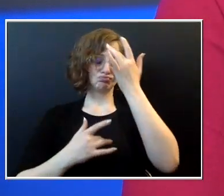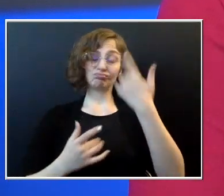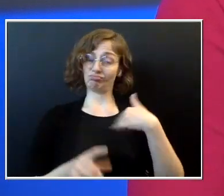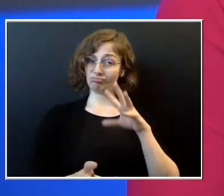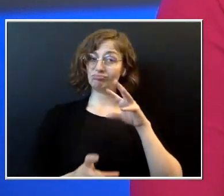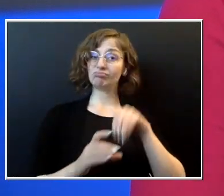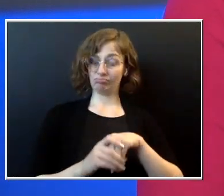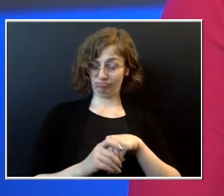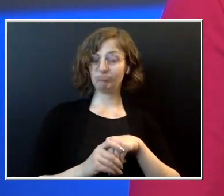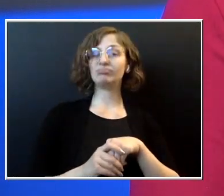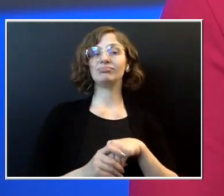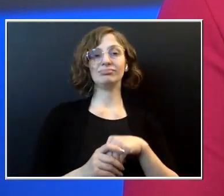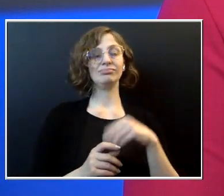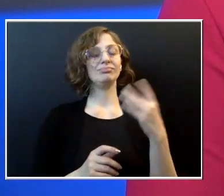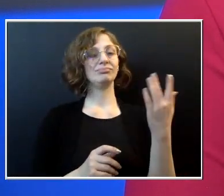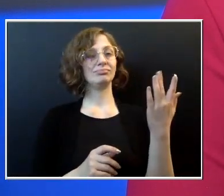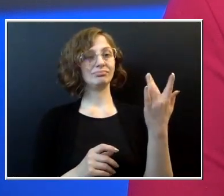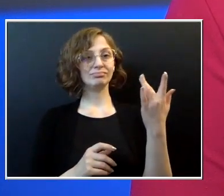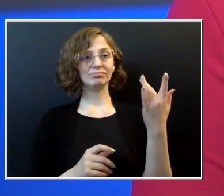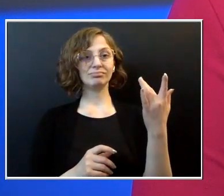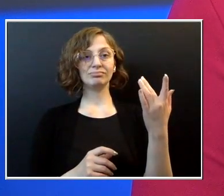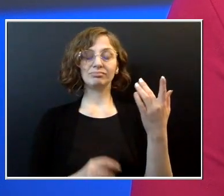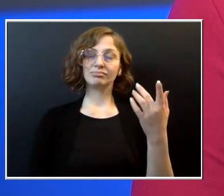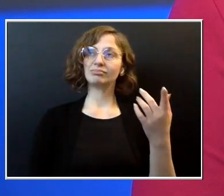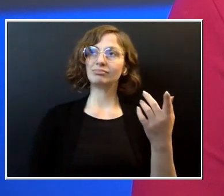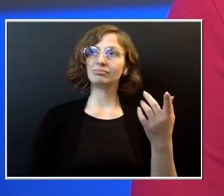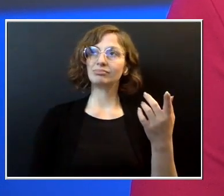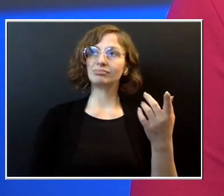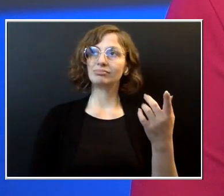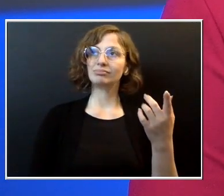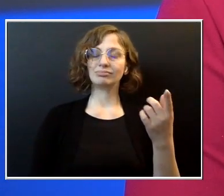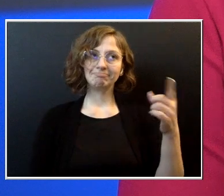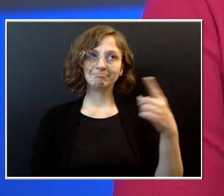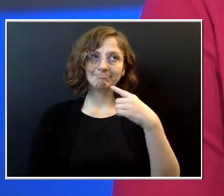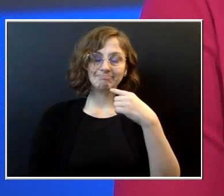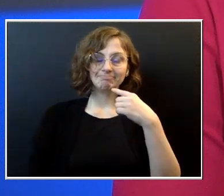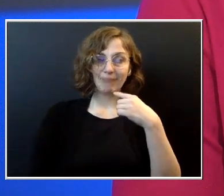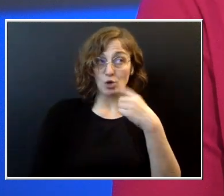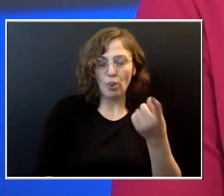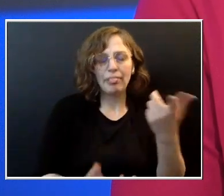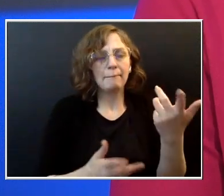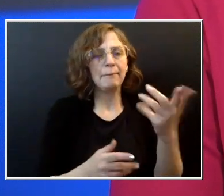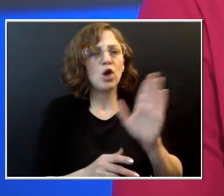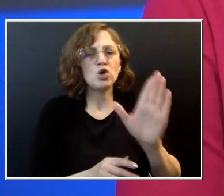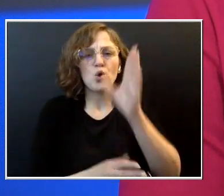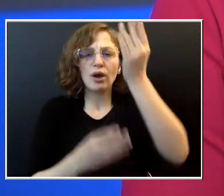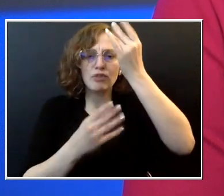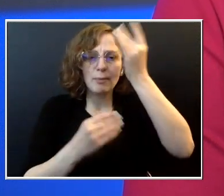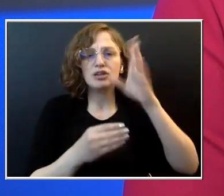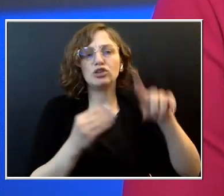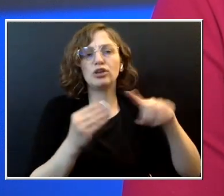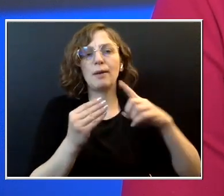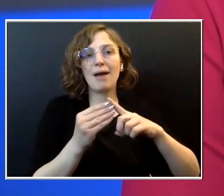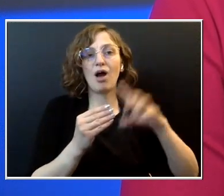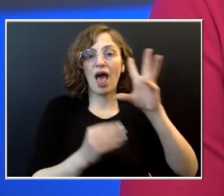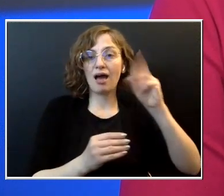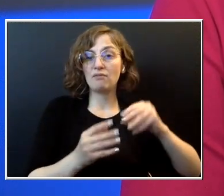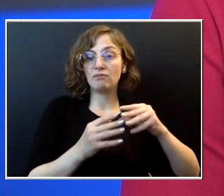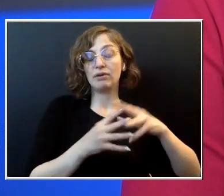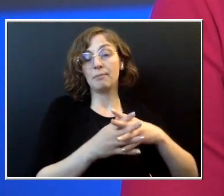because they wanted to track. I'm like, you don't have a lot of information about African Americans, so we don't know how different